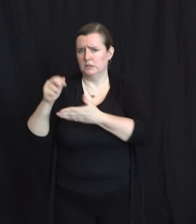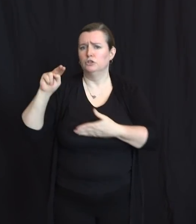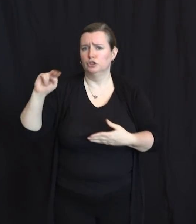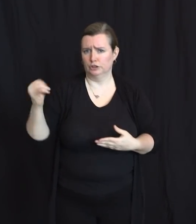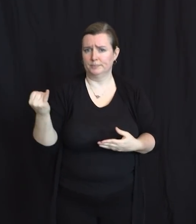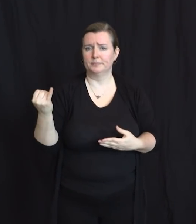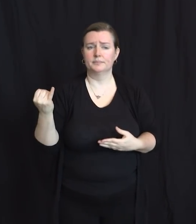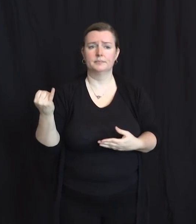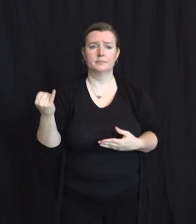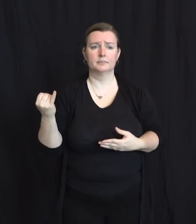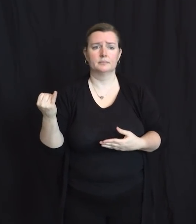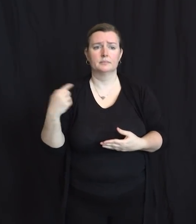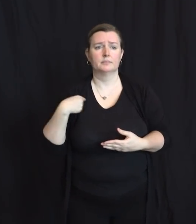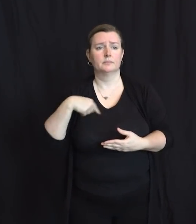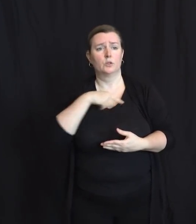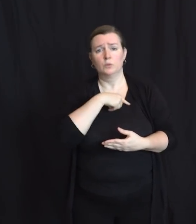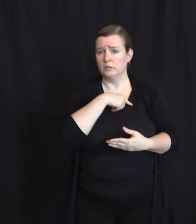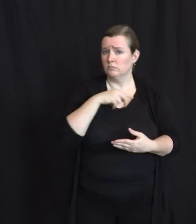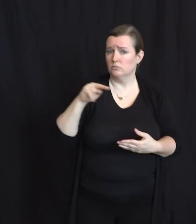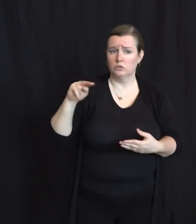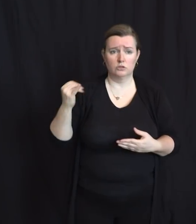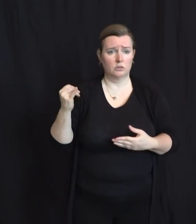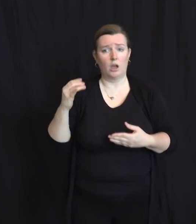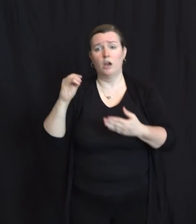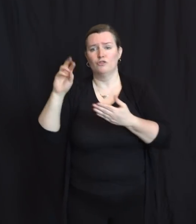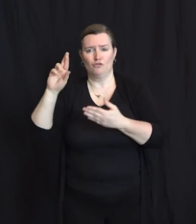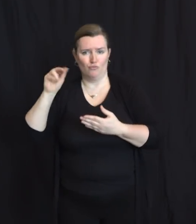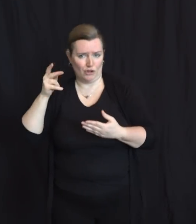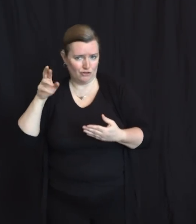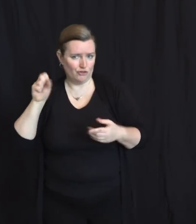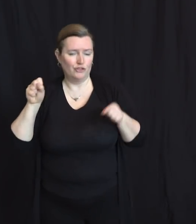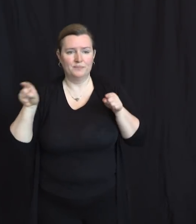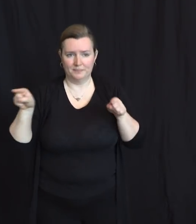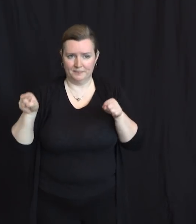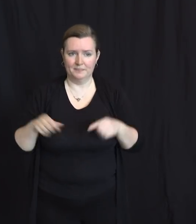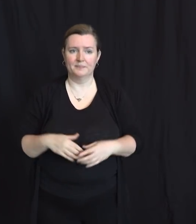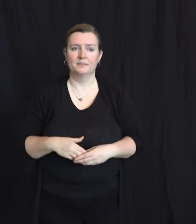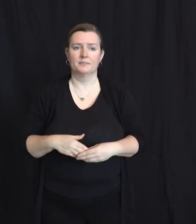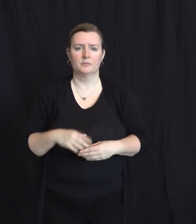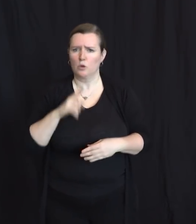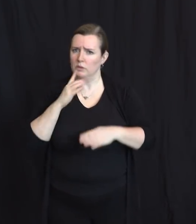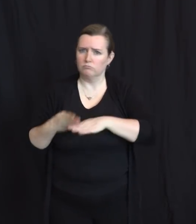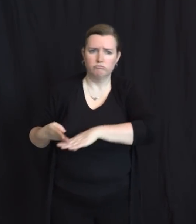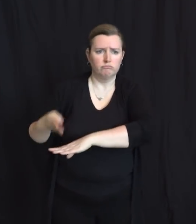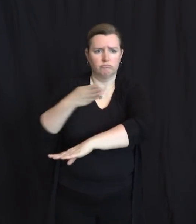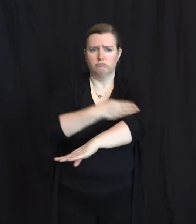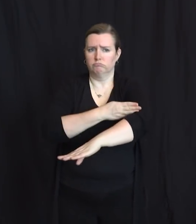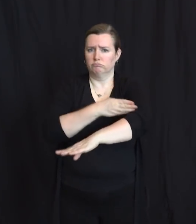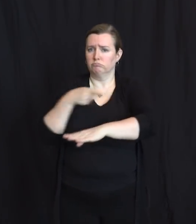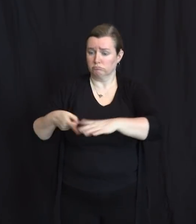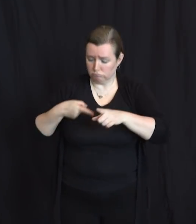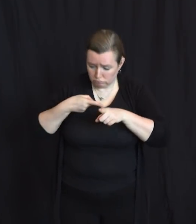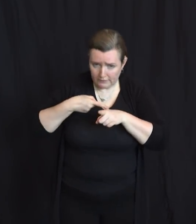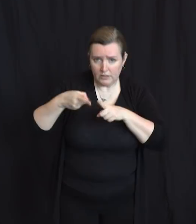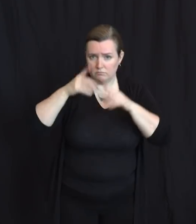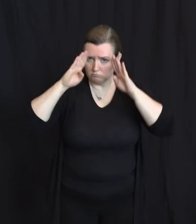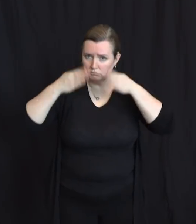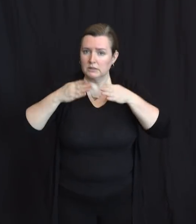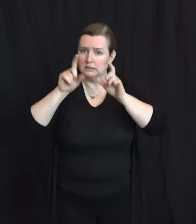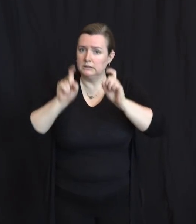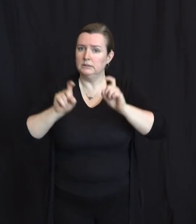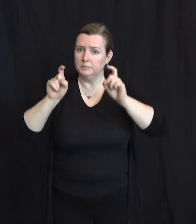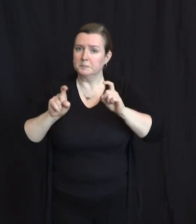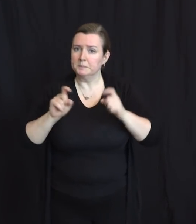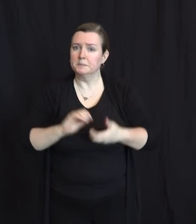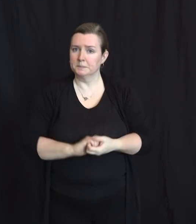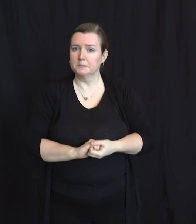We, both Rutgers and New Jersey, have made tremendous strides with respect to testing. Testing is the new linchpin to begin to return to